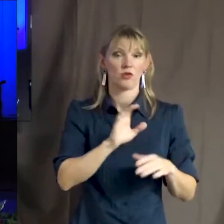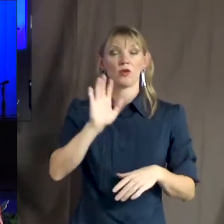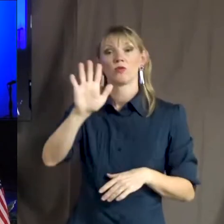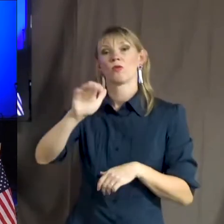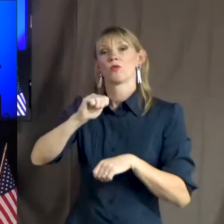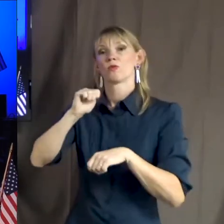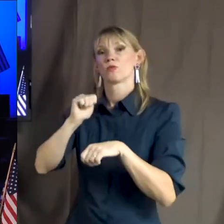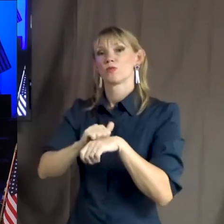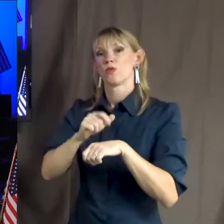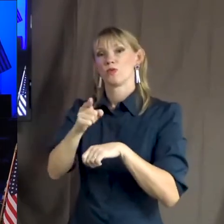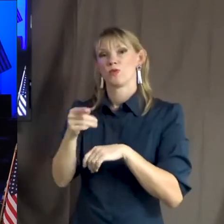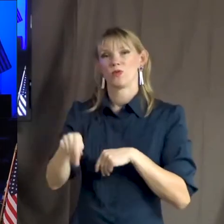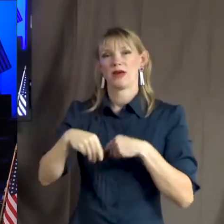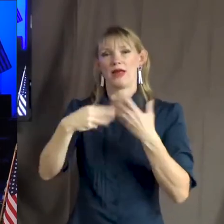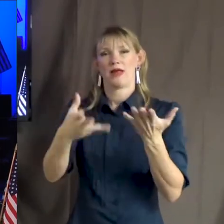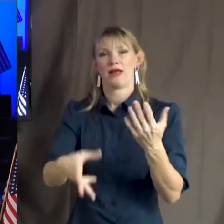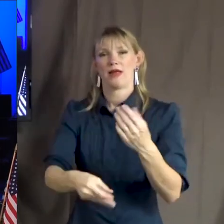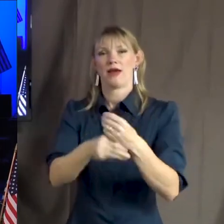nation?